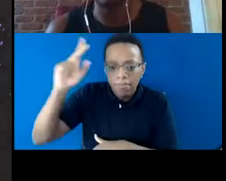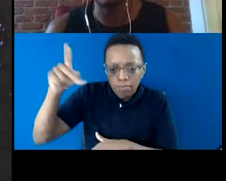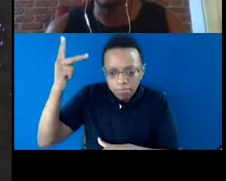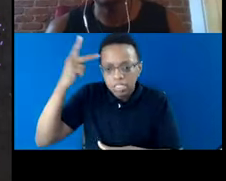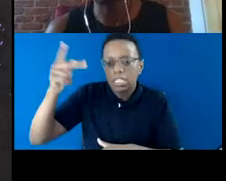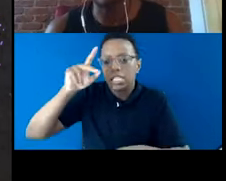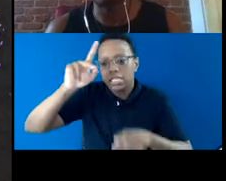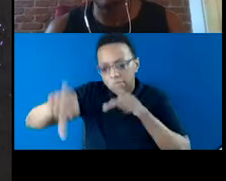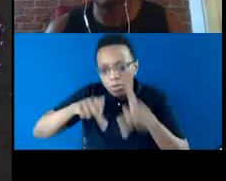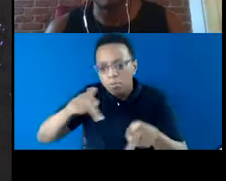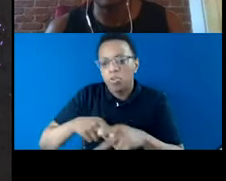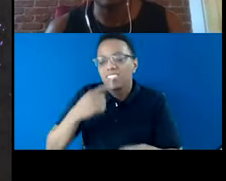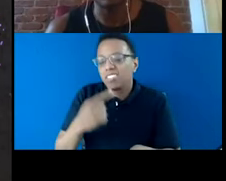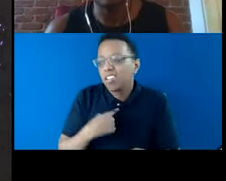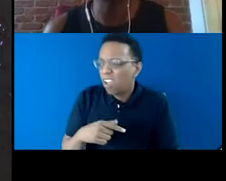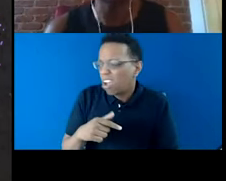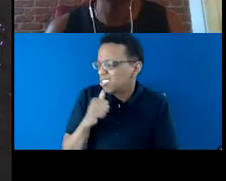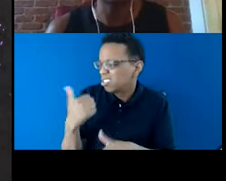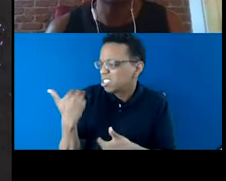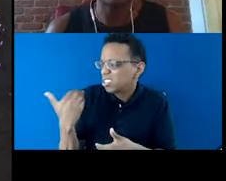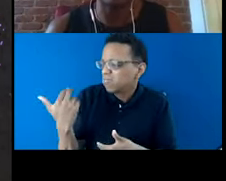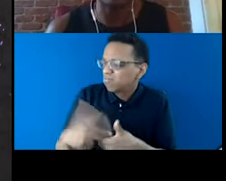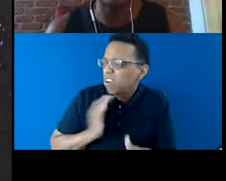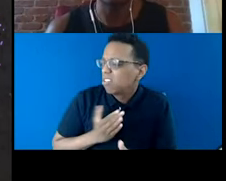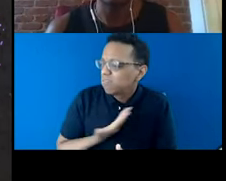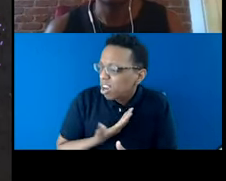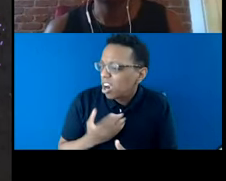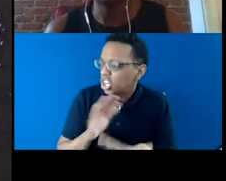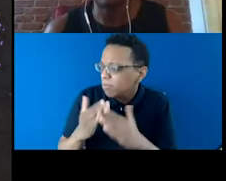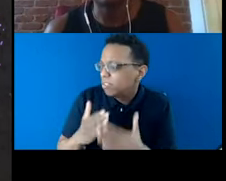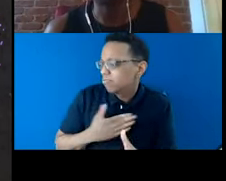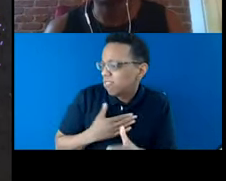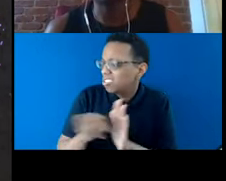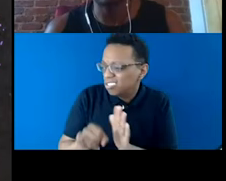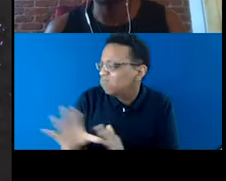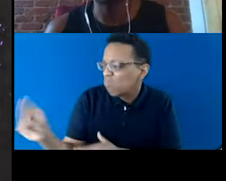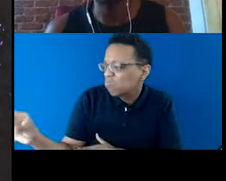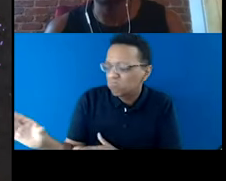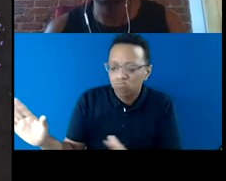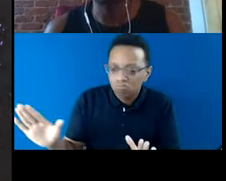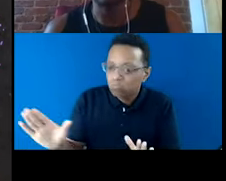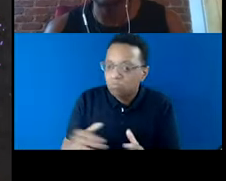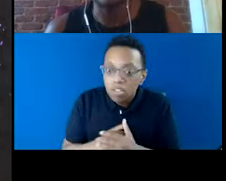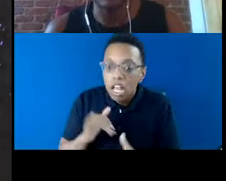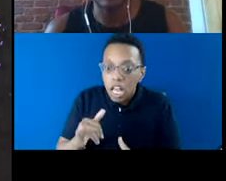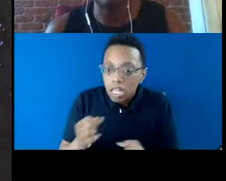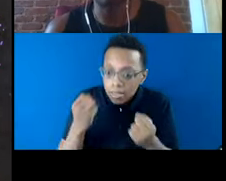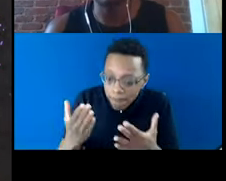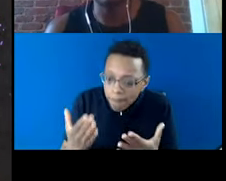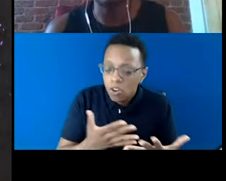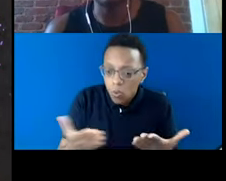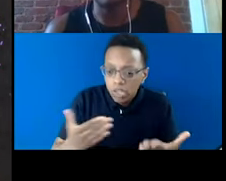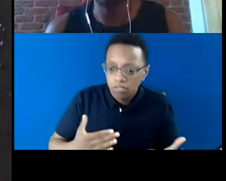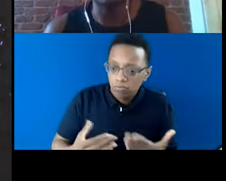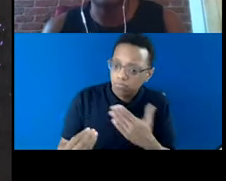of our community, we're not a part of our history, and we're not a part of our identity. And so that in many ways was some of the inspiration that I had